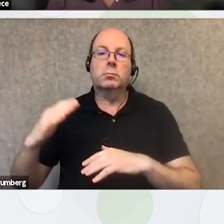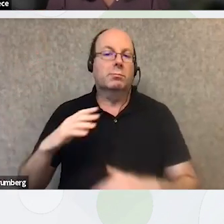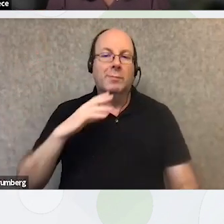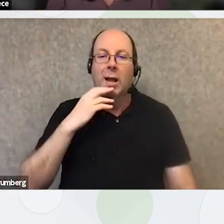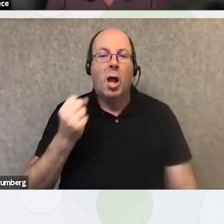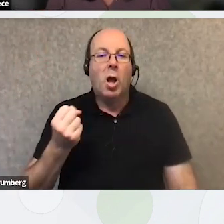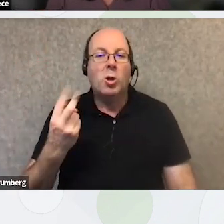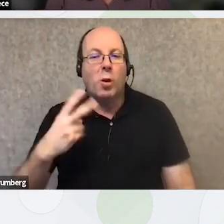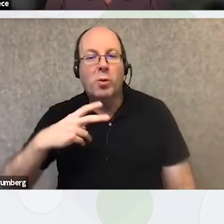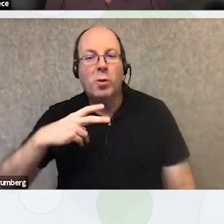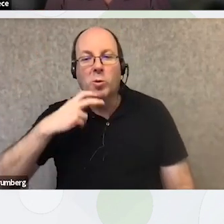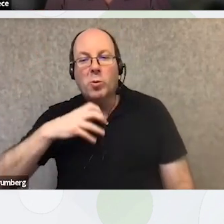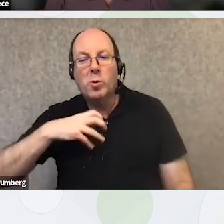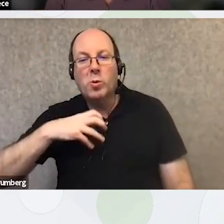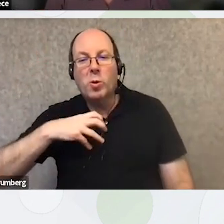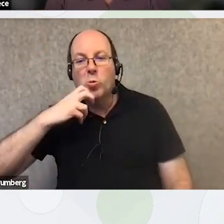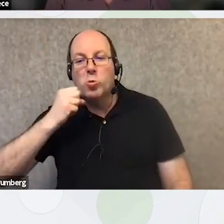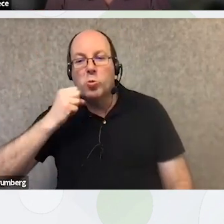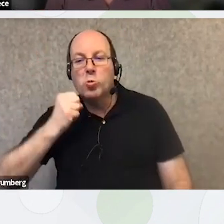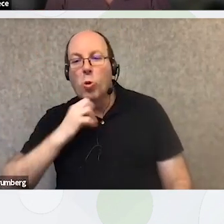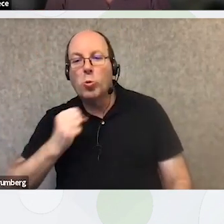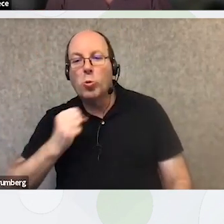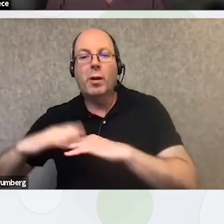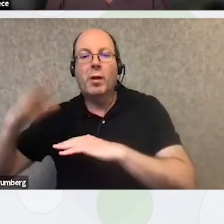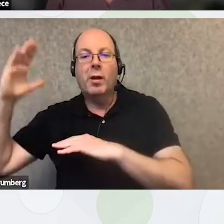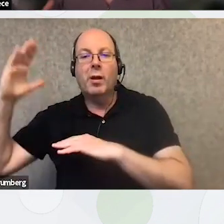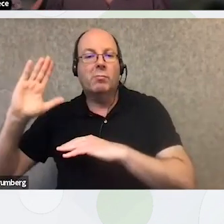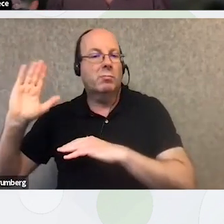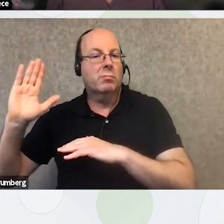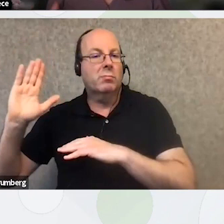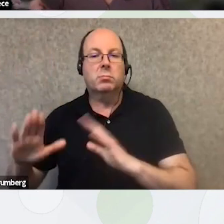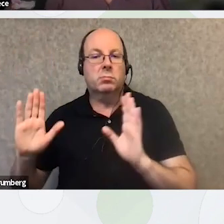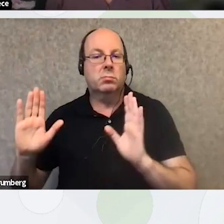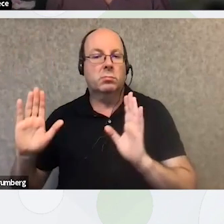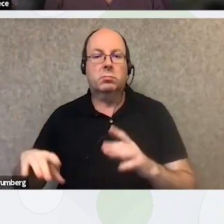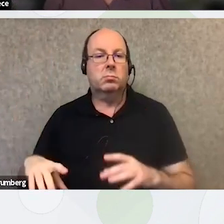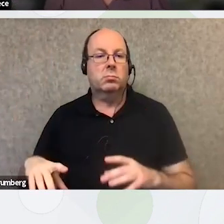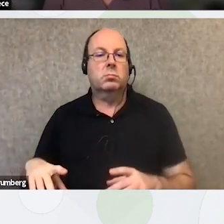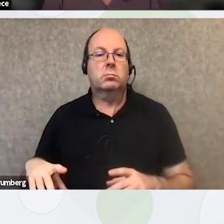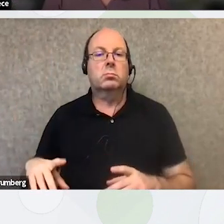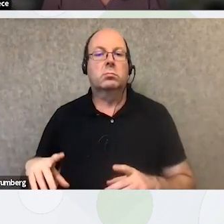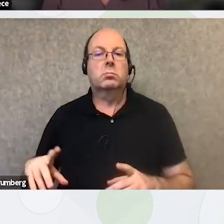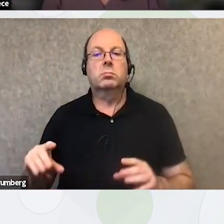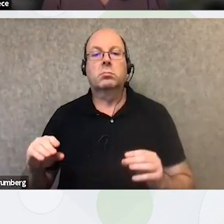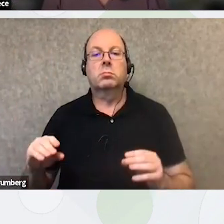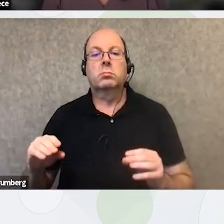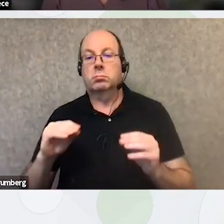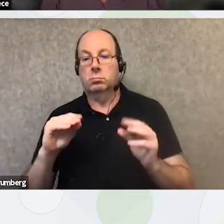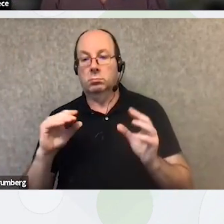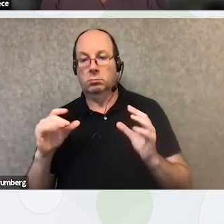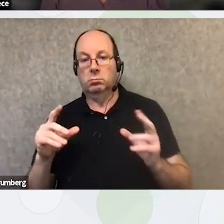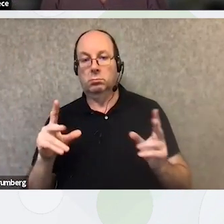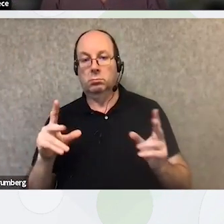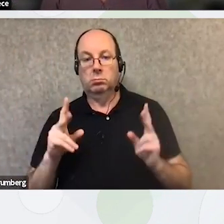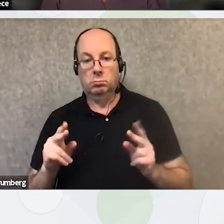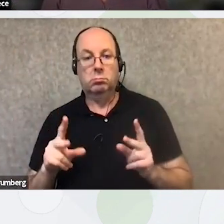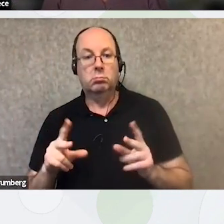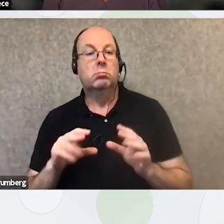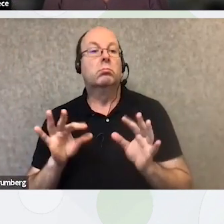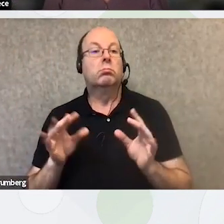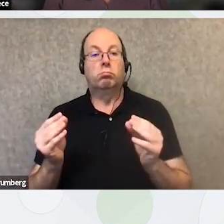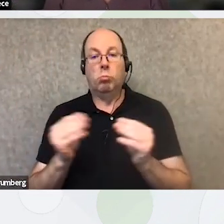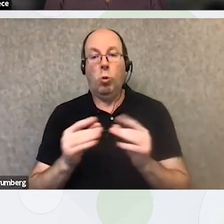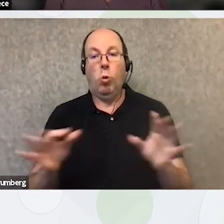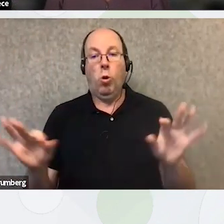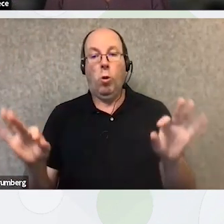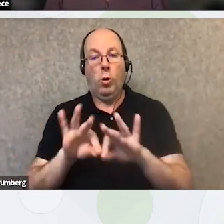because I thought that would be the more important or more relevant section for this group. And really